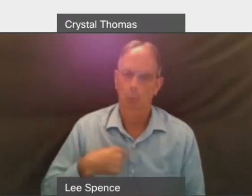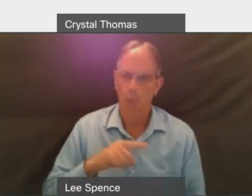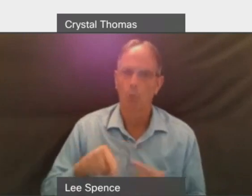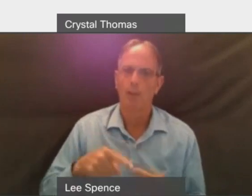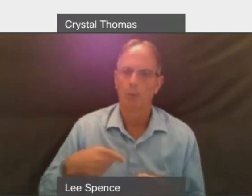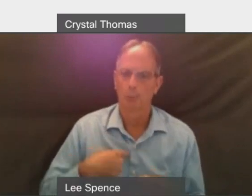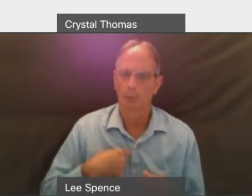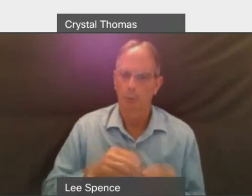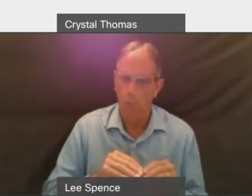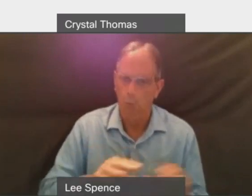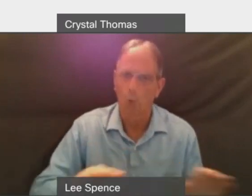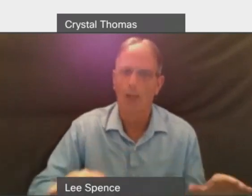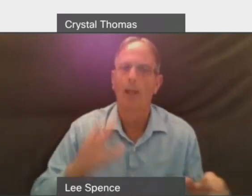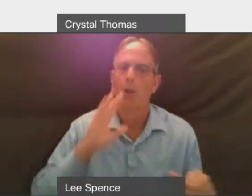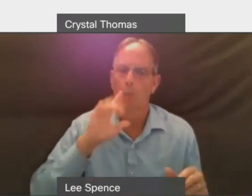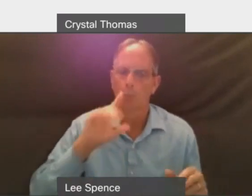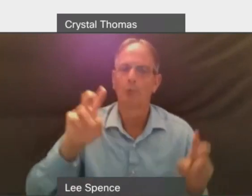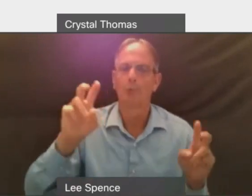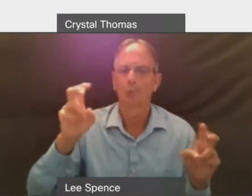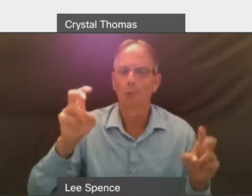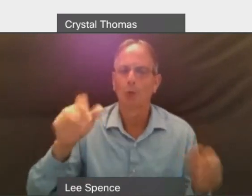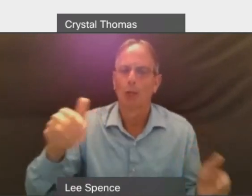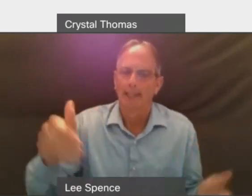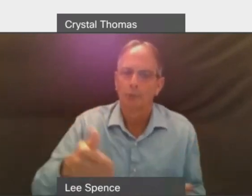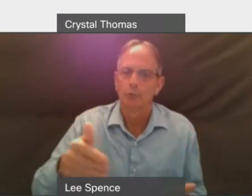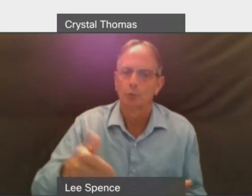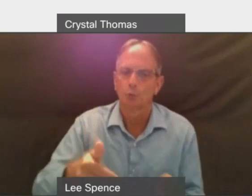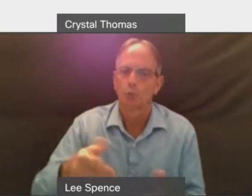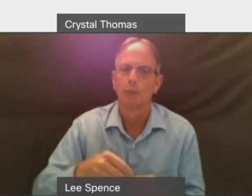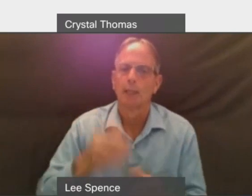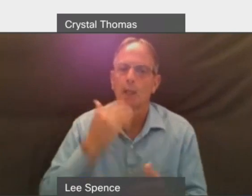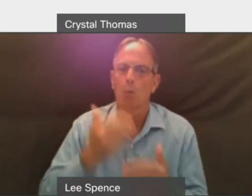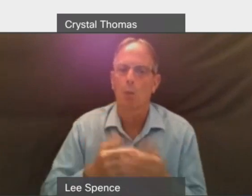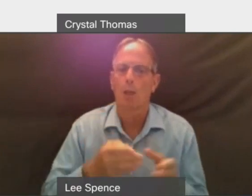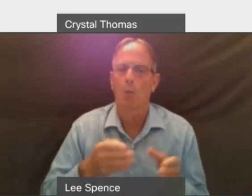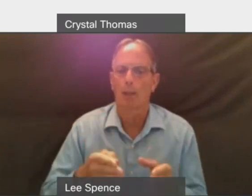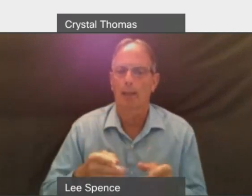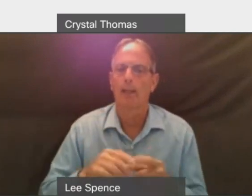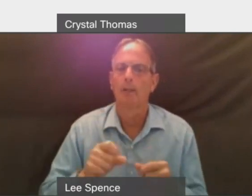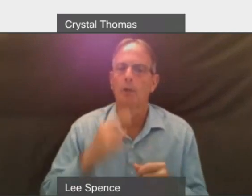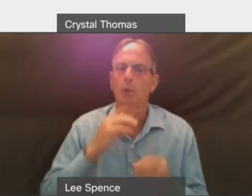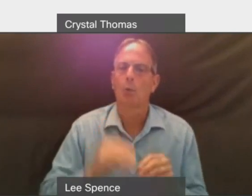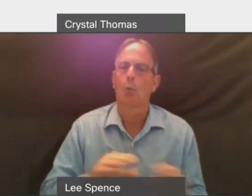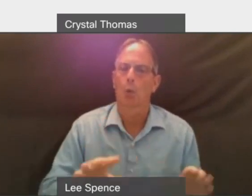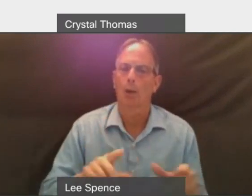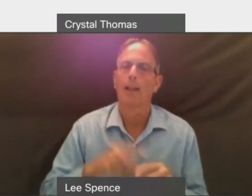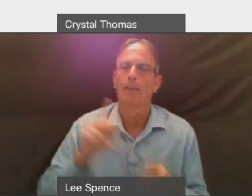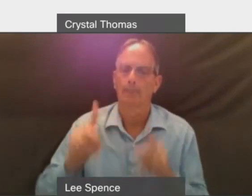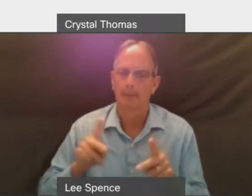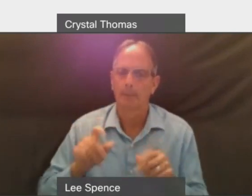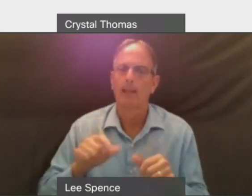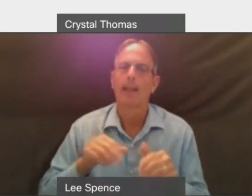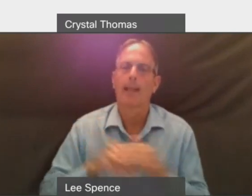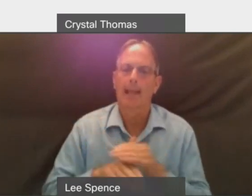well, that it really has a good rollout that allows people to access it and that they can access it